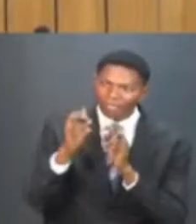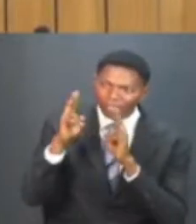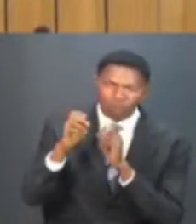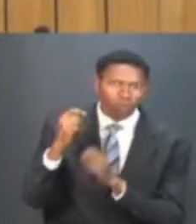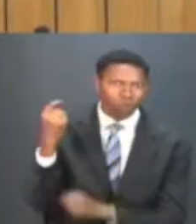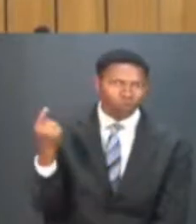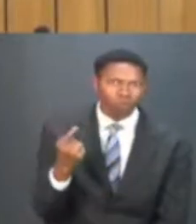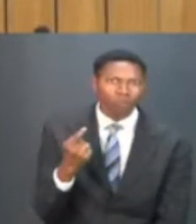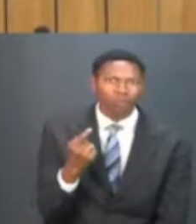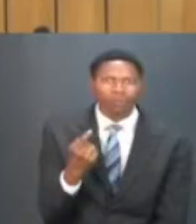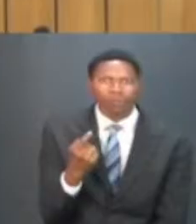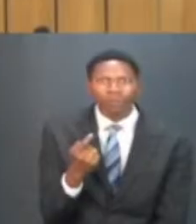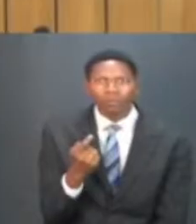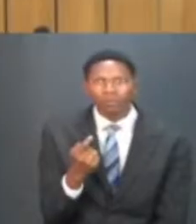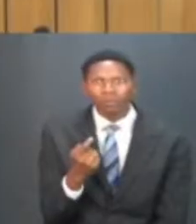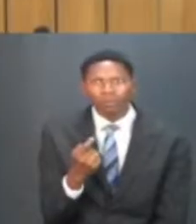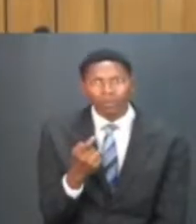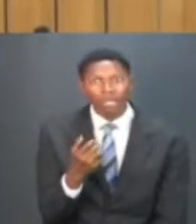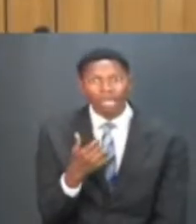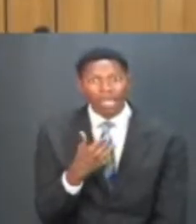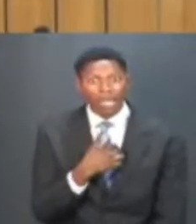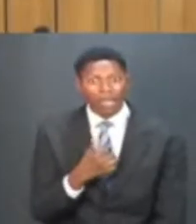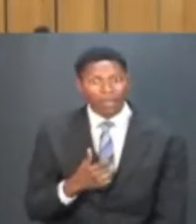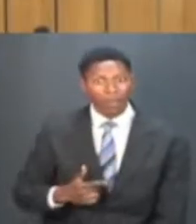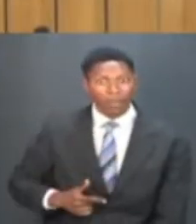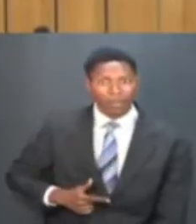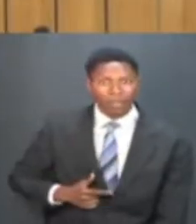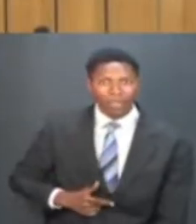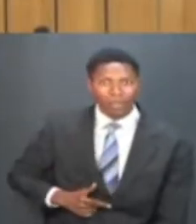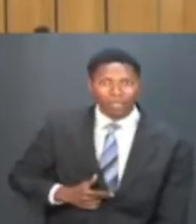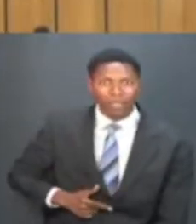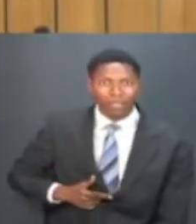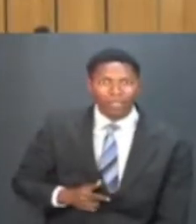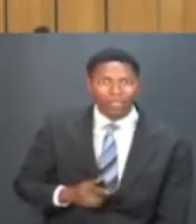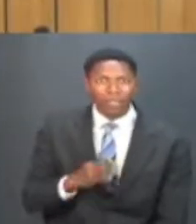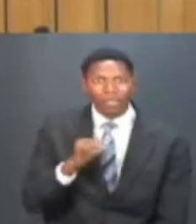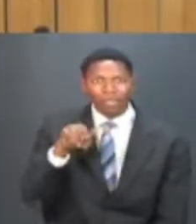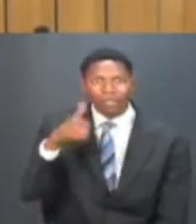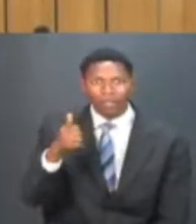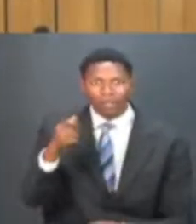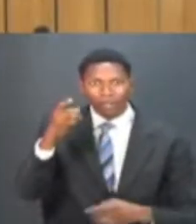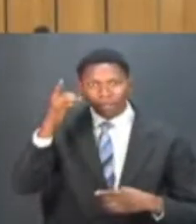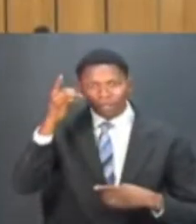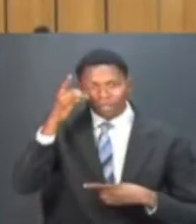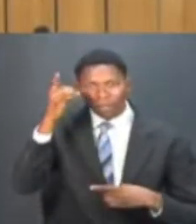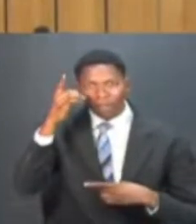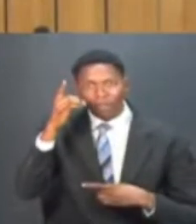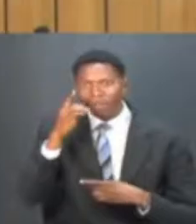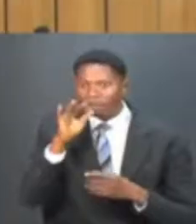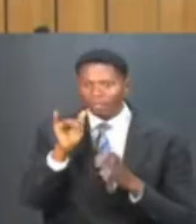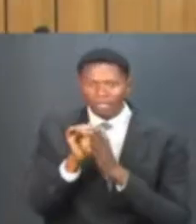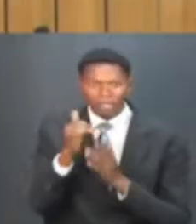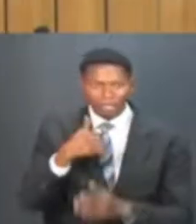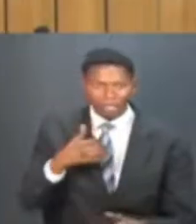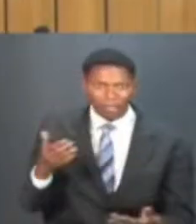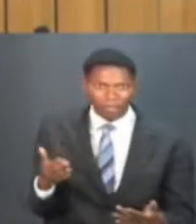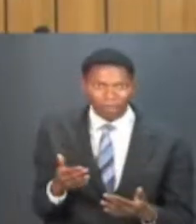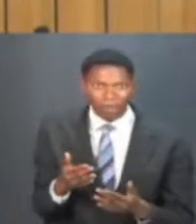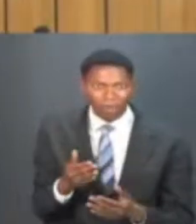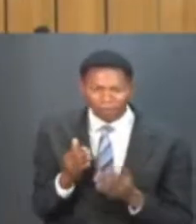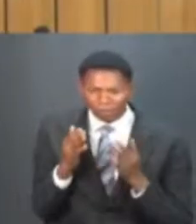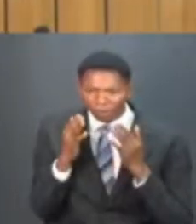cervical, prostate, liver, and colorectal cancers being the most prevalent.